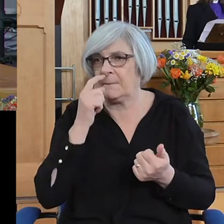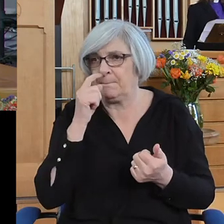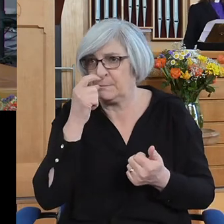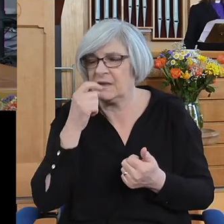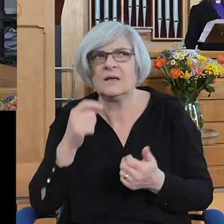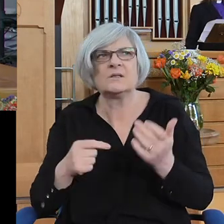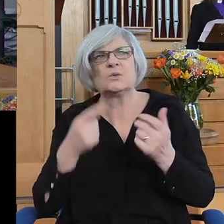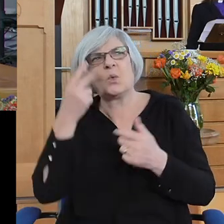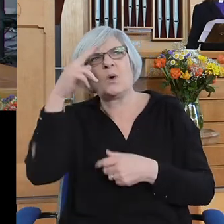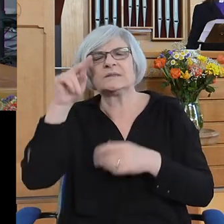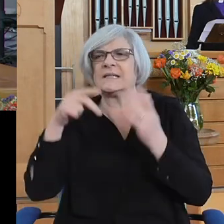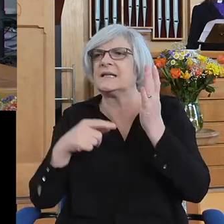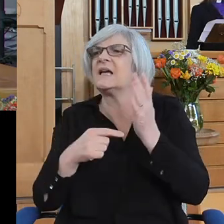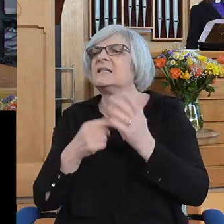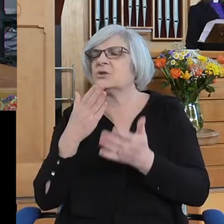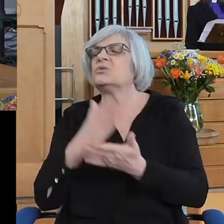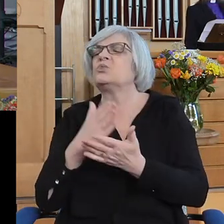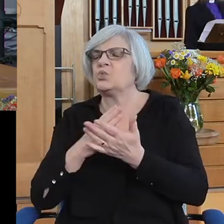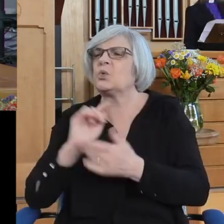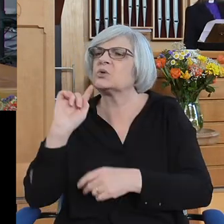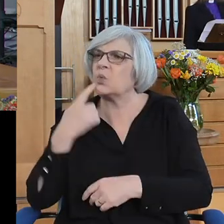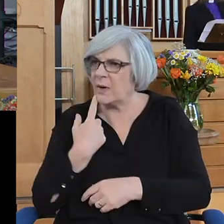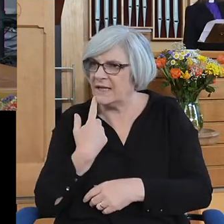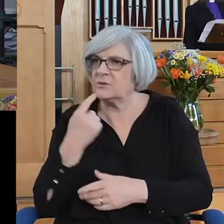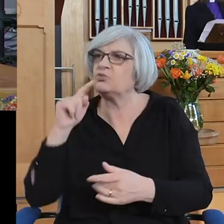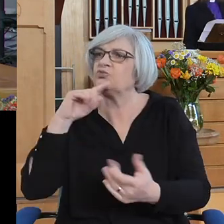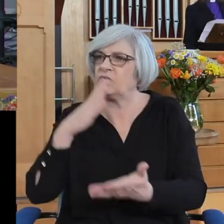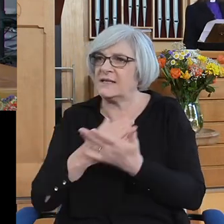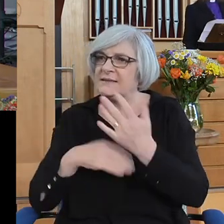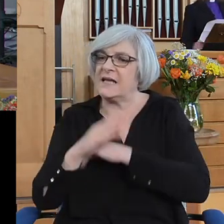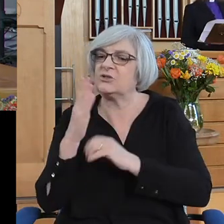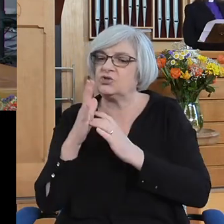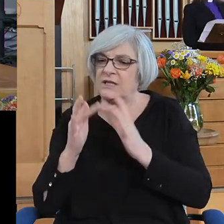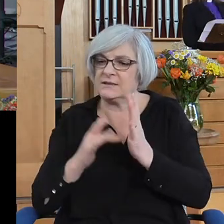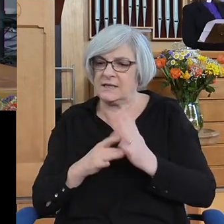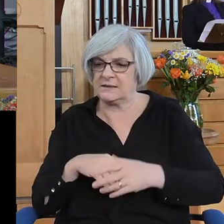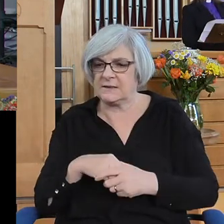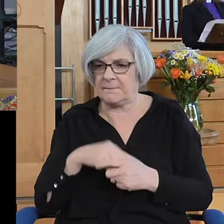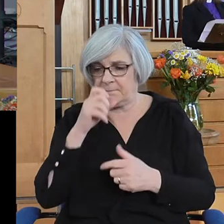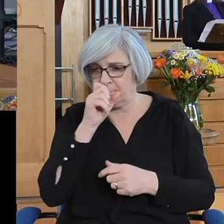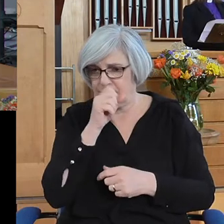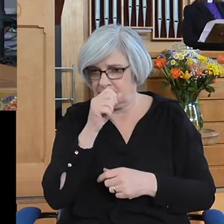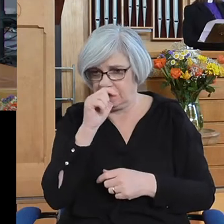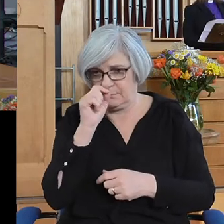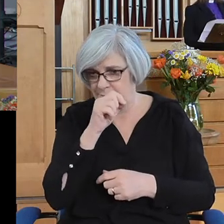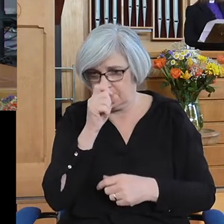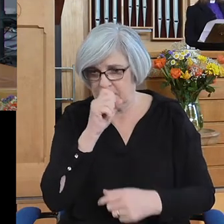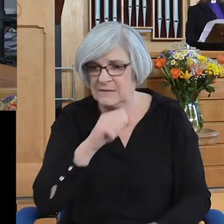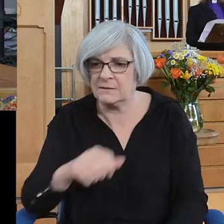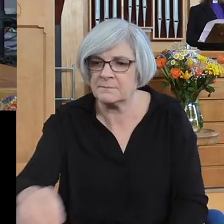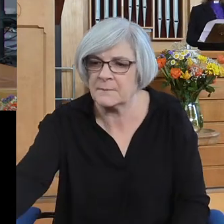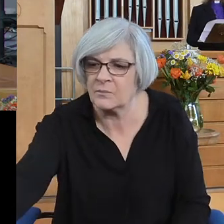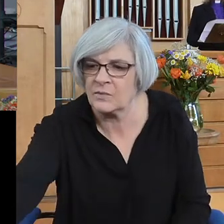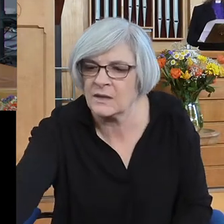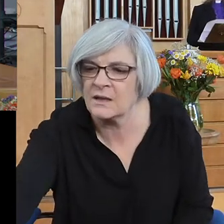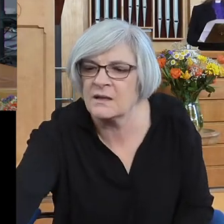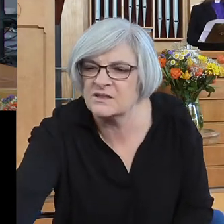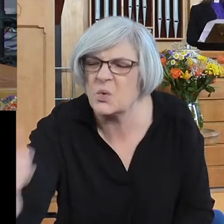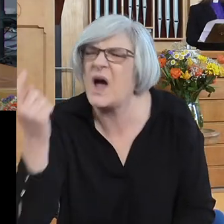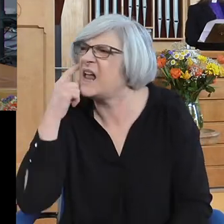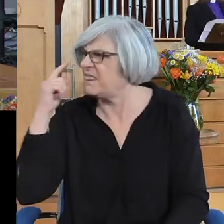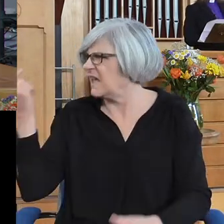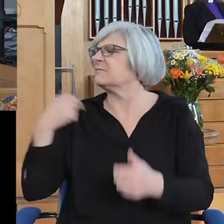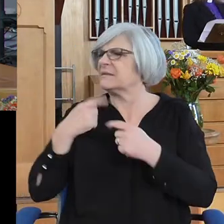Sweet to Trust in Jesus. And it takes us through Jesus' life. And I think it brings us